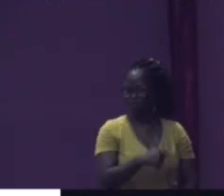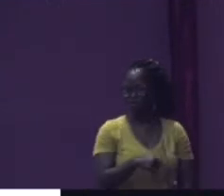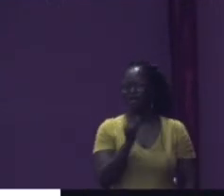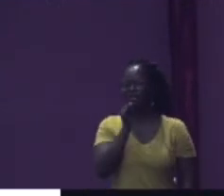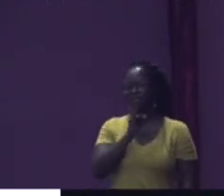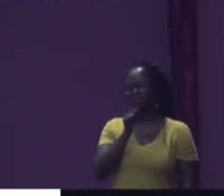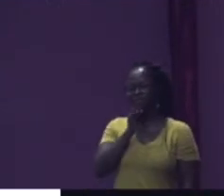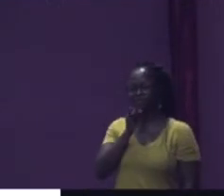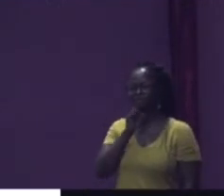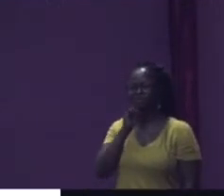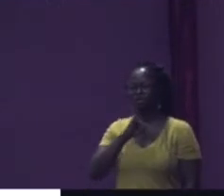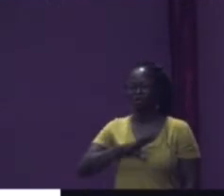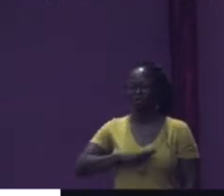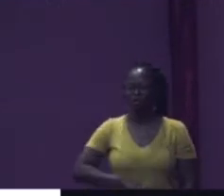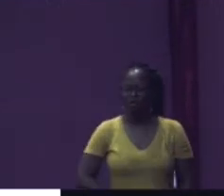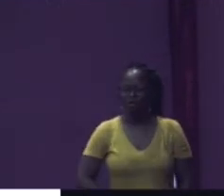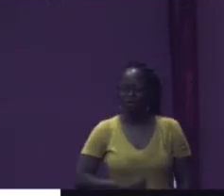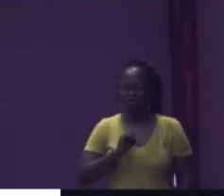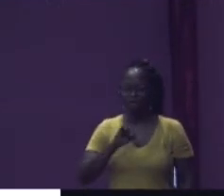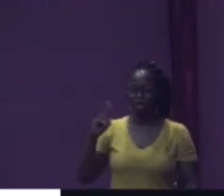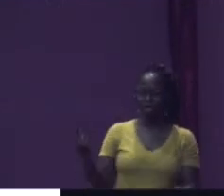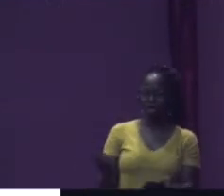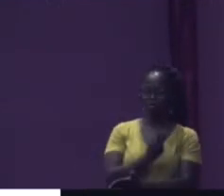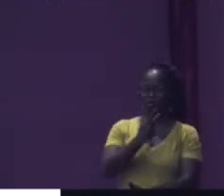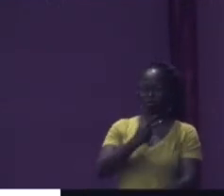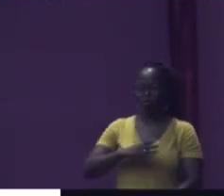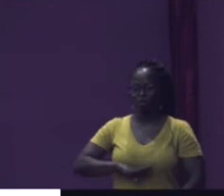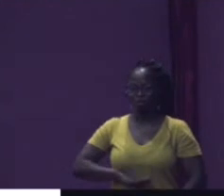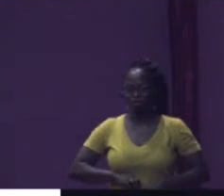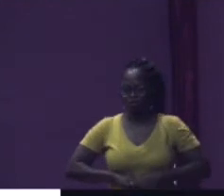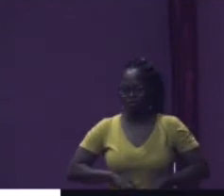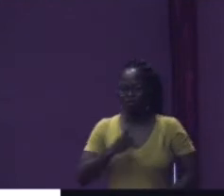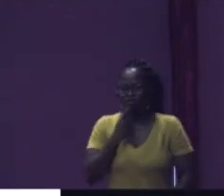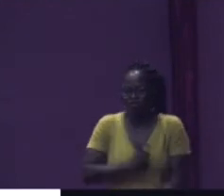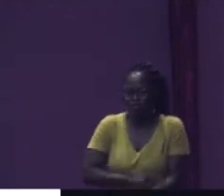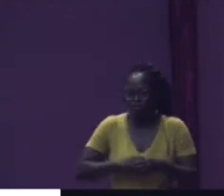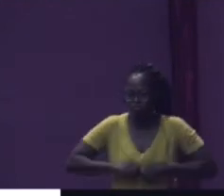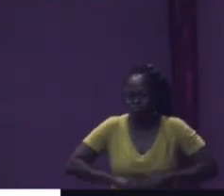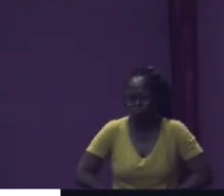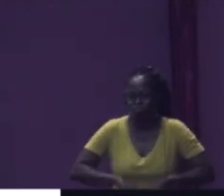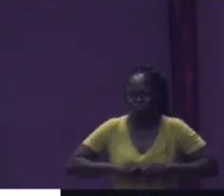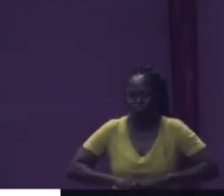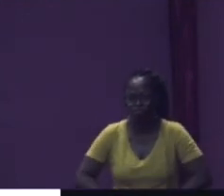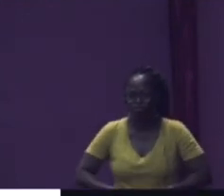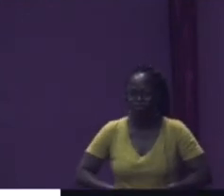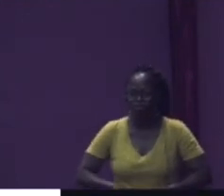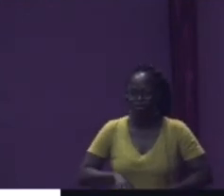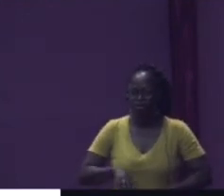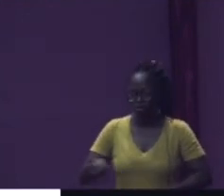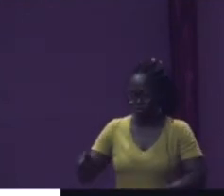common problems. But they just say, refer to the hospital. Well, what do you do meanwhile?